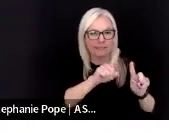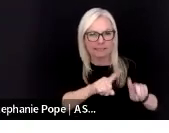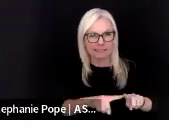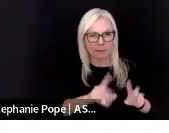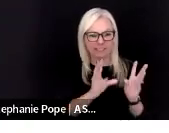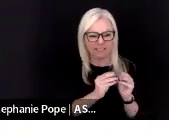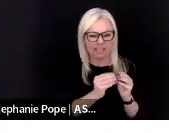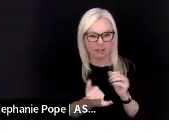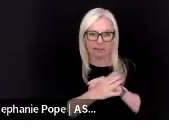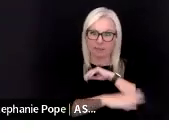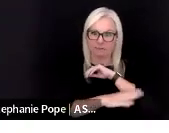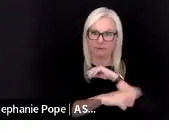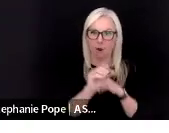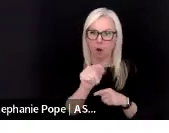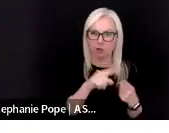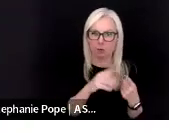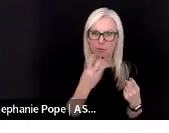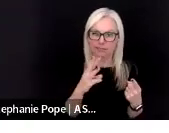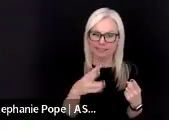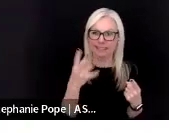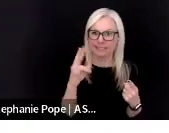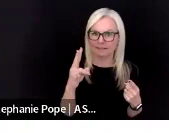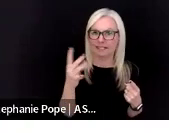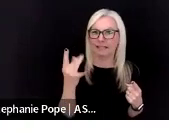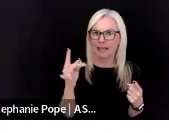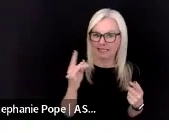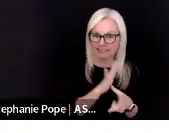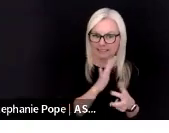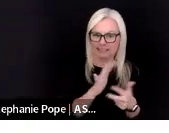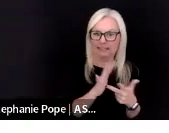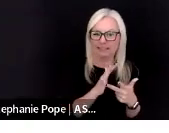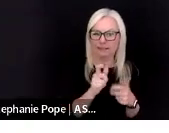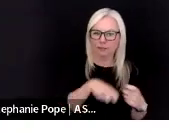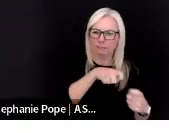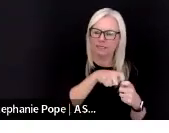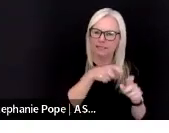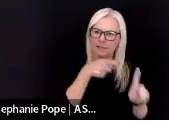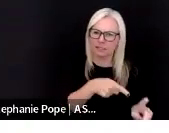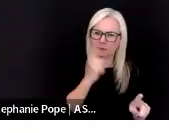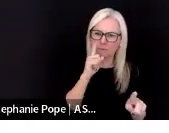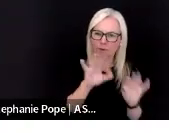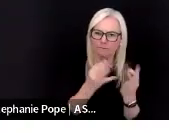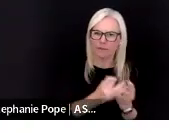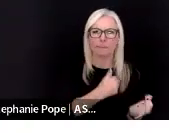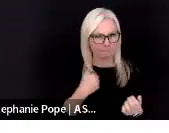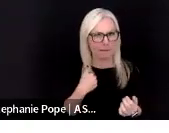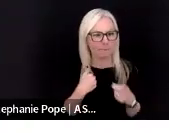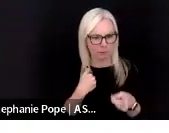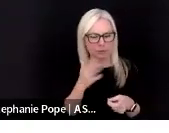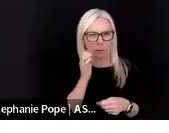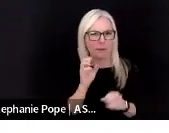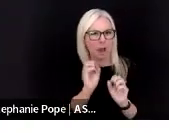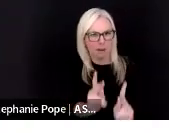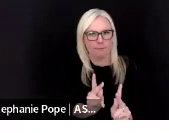fall, October 16th, 17th, and 18th, that are specifically targeted towards family members. This will be an